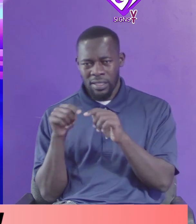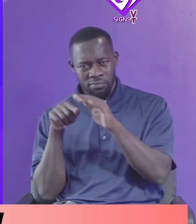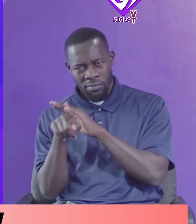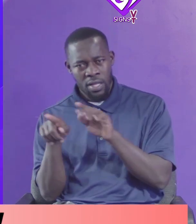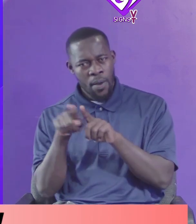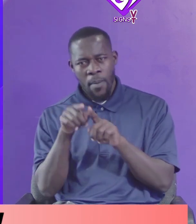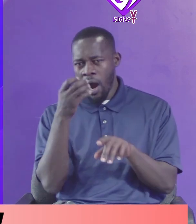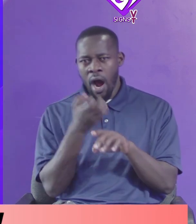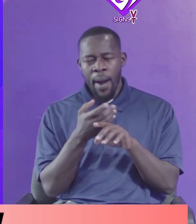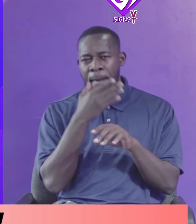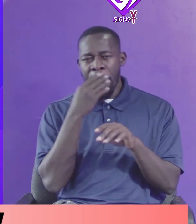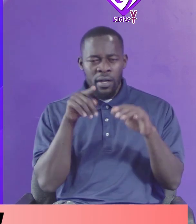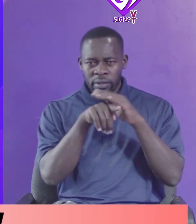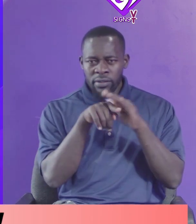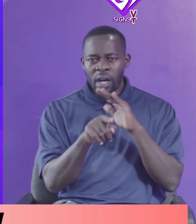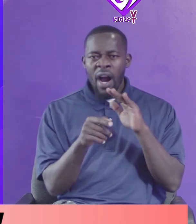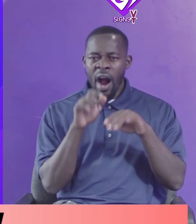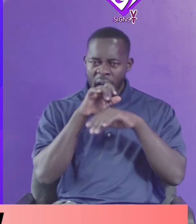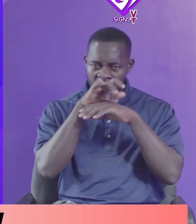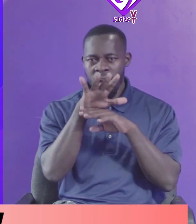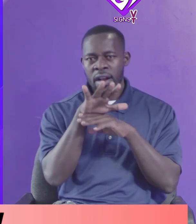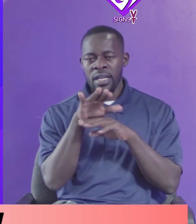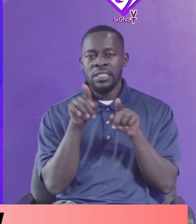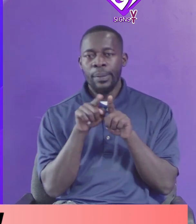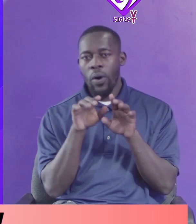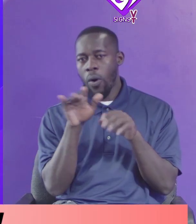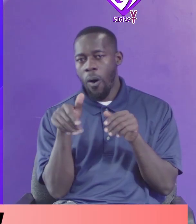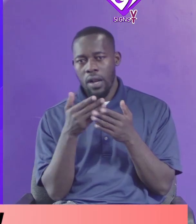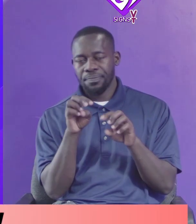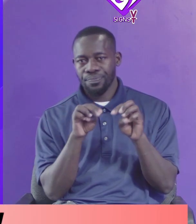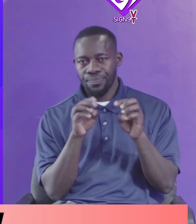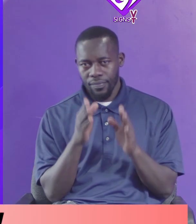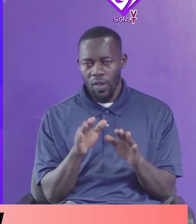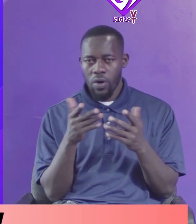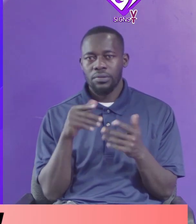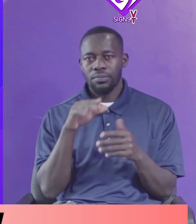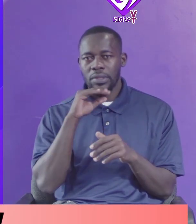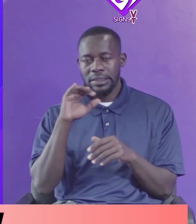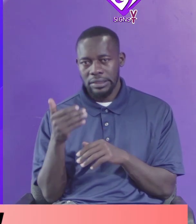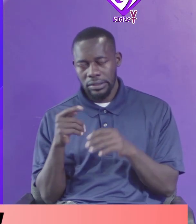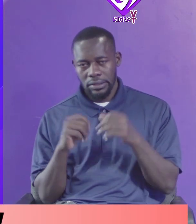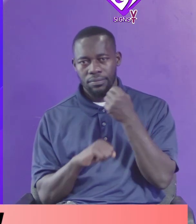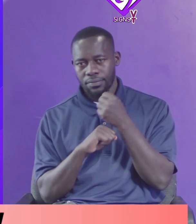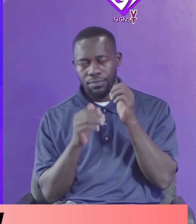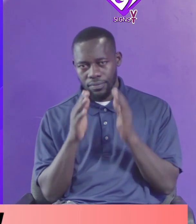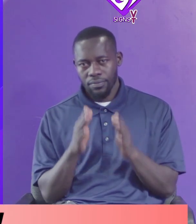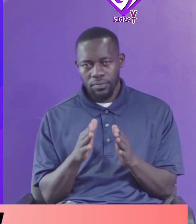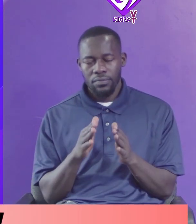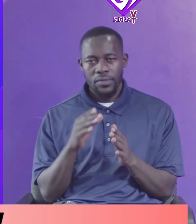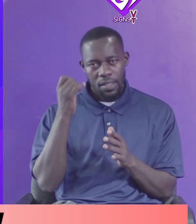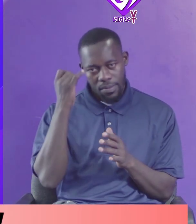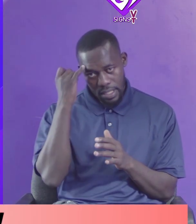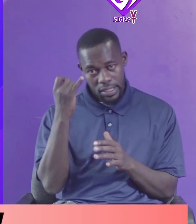course, like any other manager or like any other football fan out there, or Manchester City fan in this particular time, you will imagine that